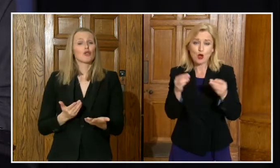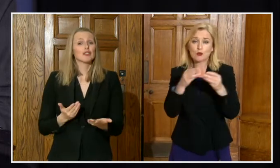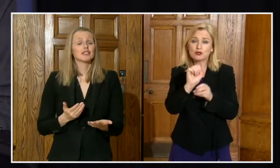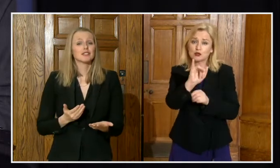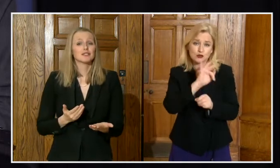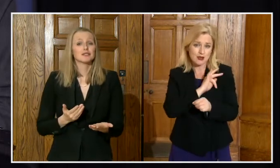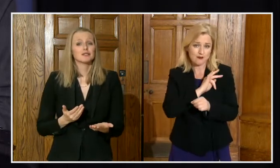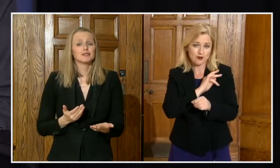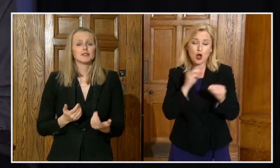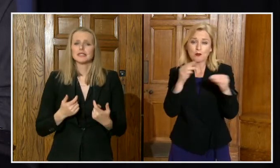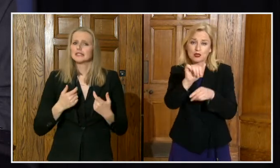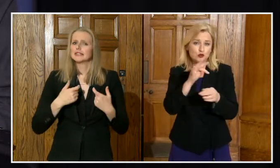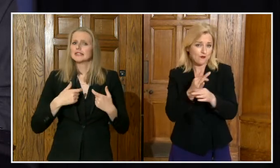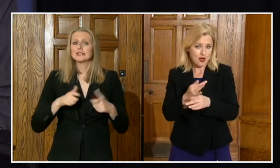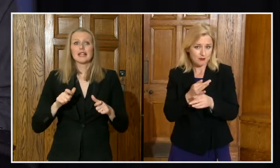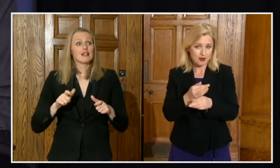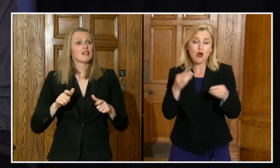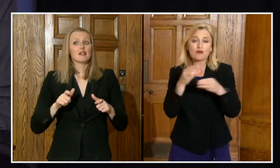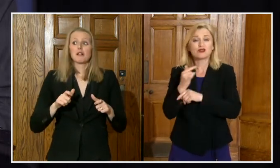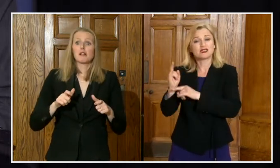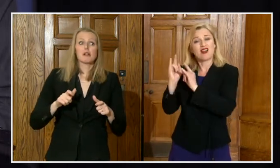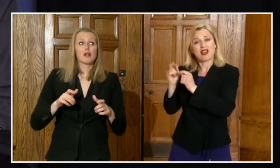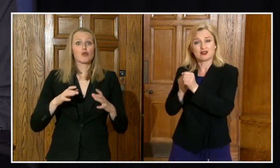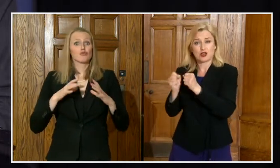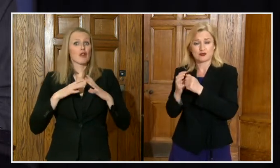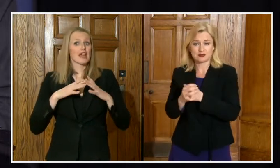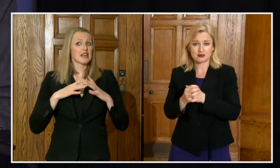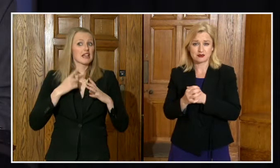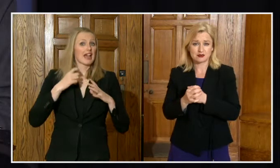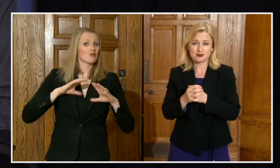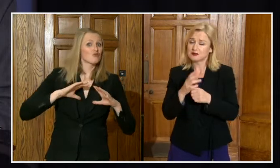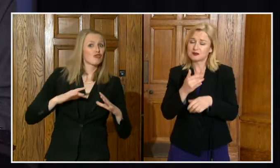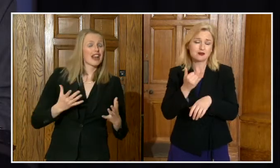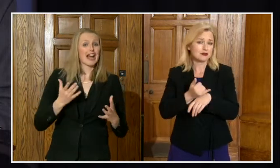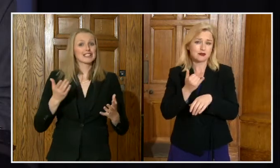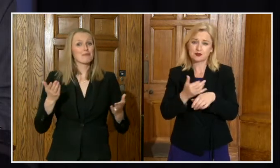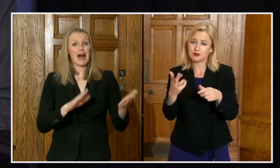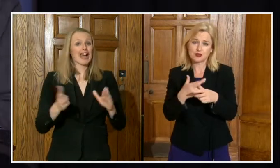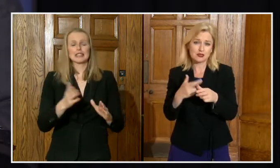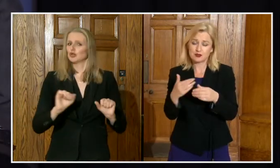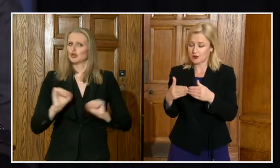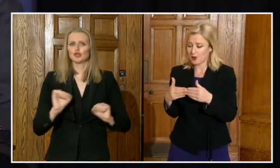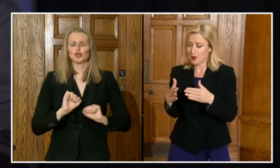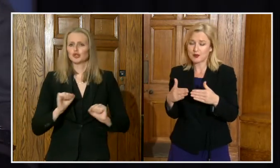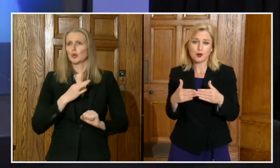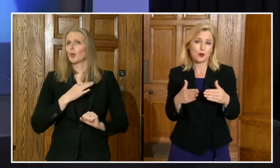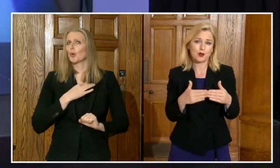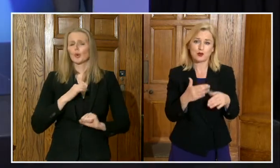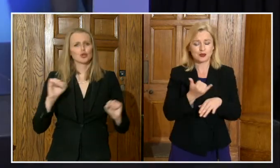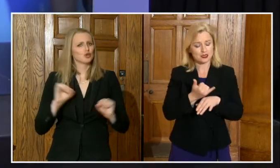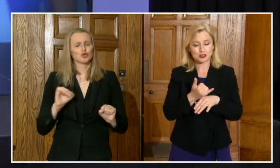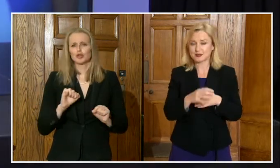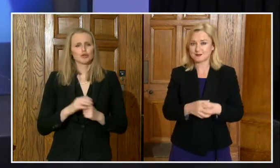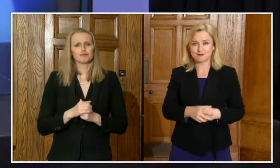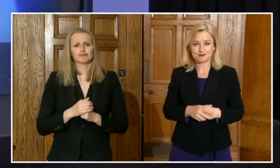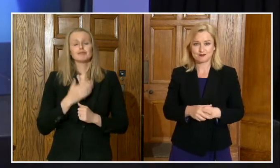still are not yet at a stage, as the Minister has said, where we can relax these measures at this time. Thank you.